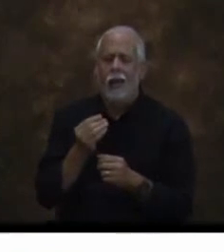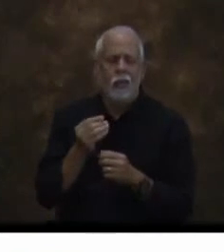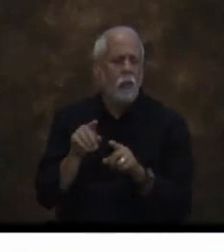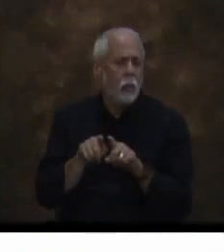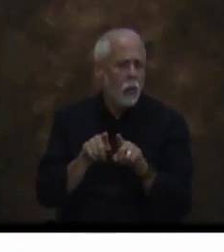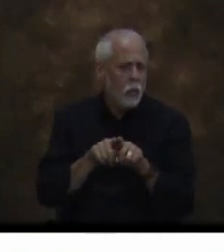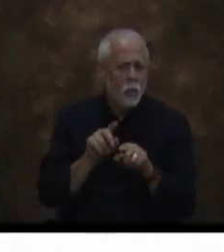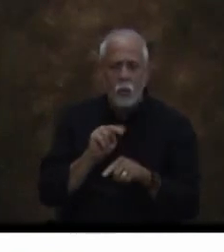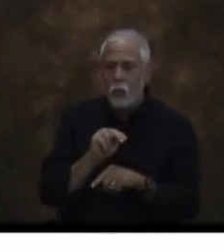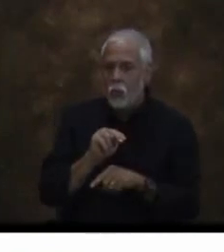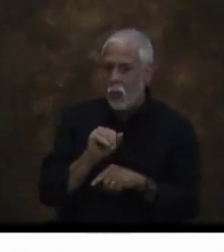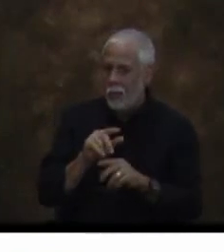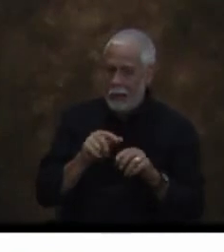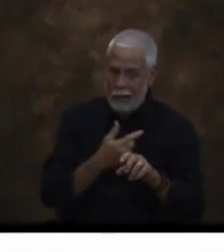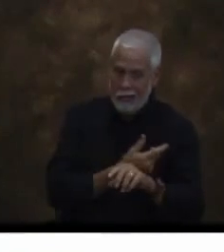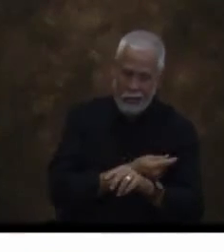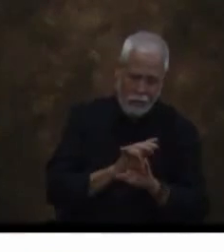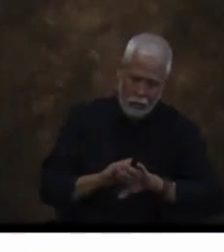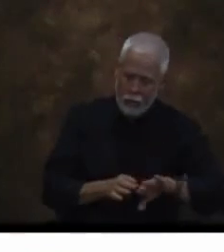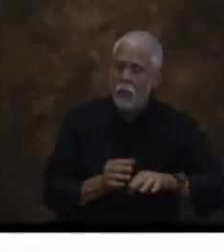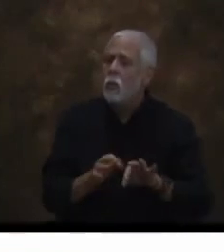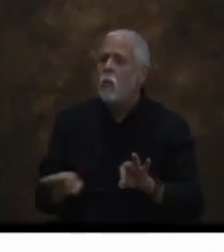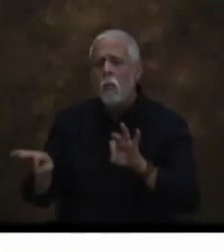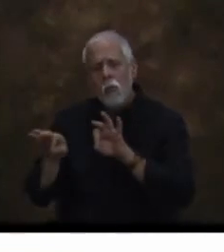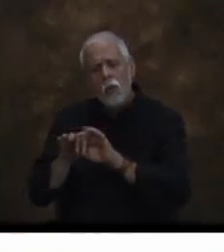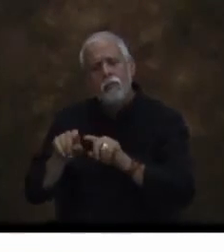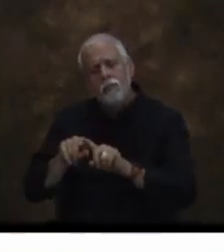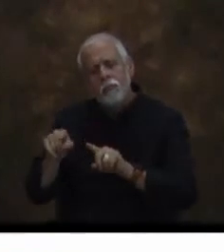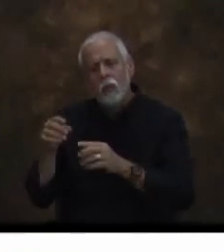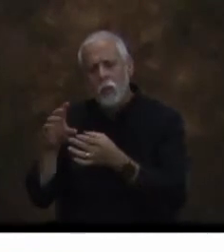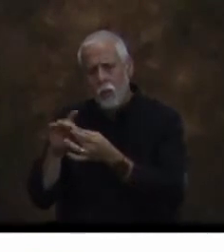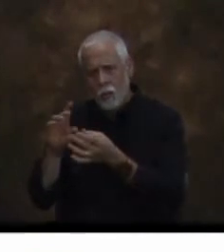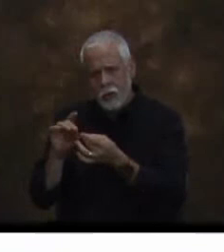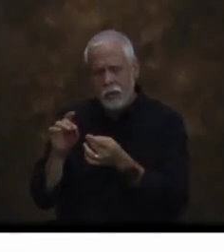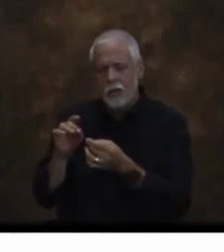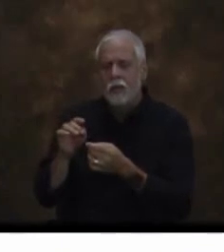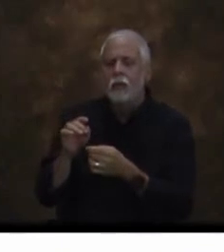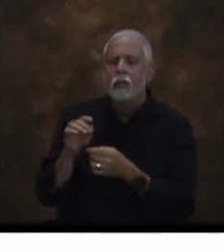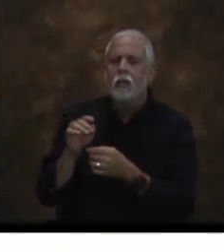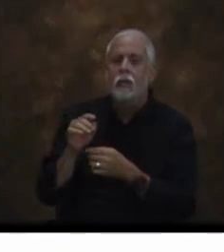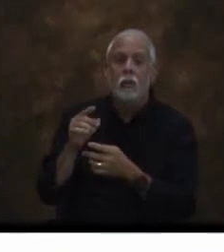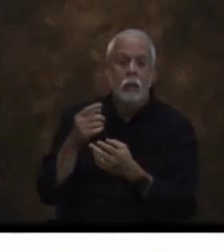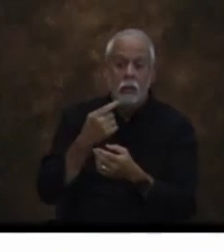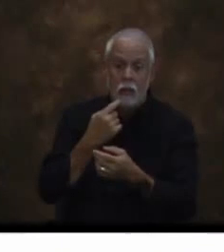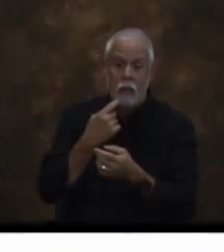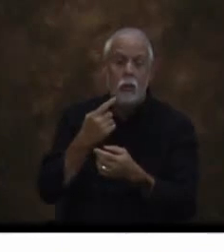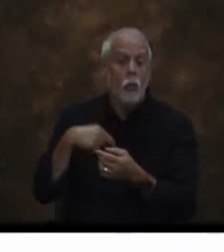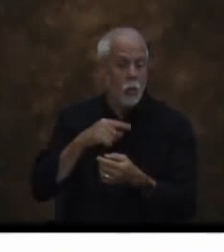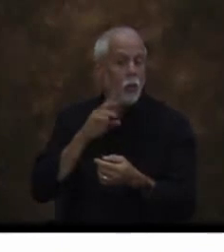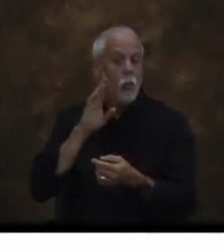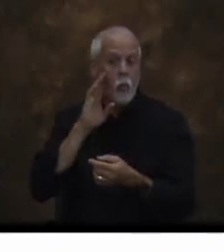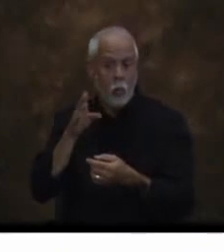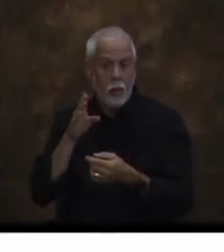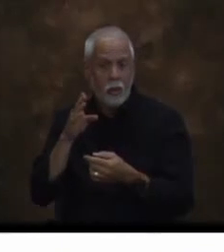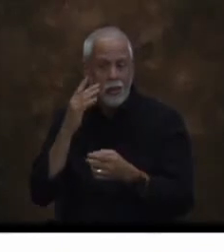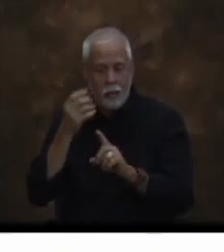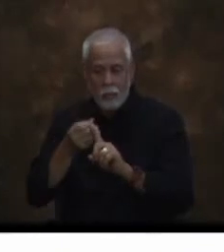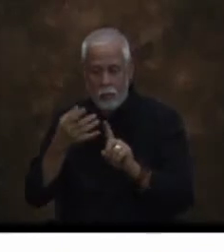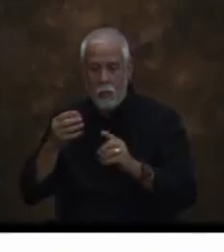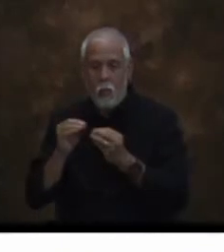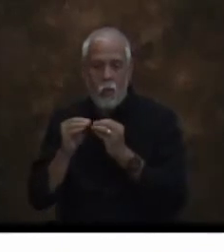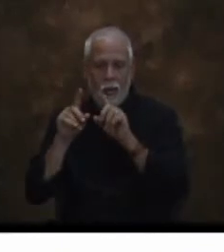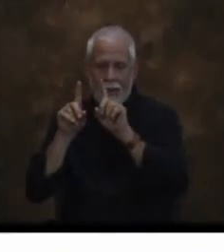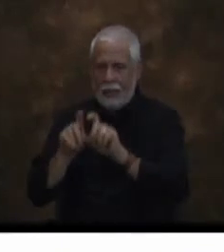it doesn't have to do with vaccine, but it is very important. I did want to say that we are going to be seeing expanded